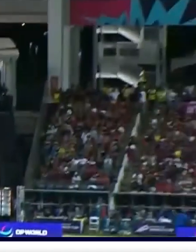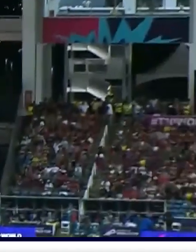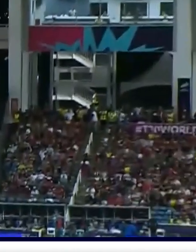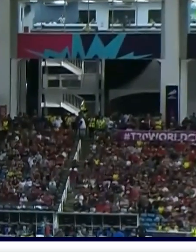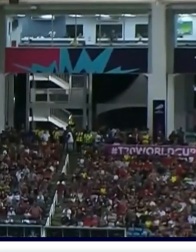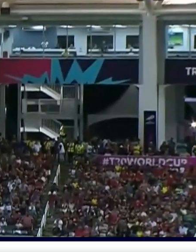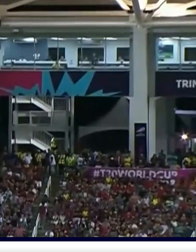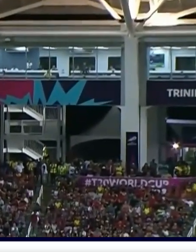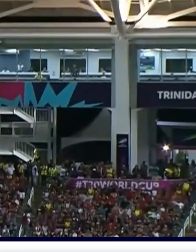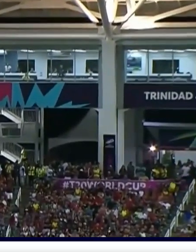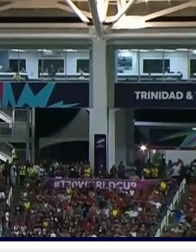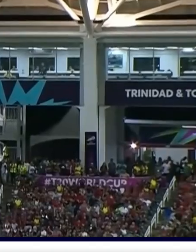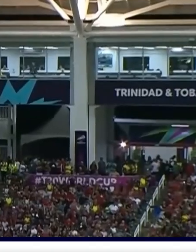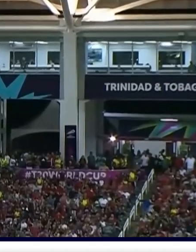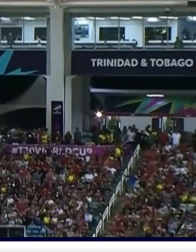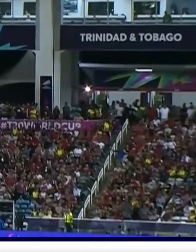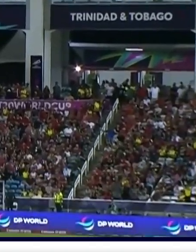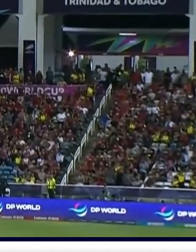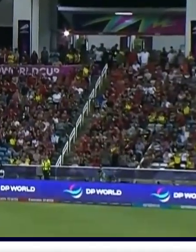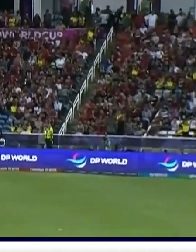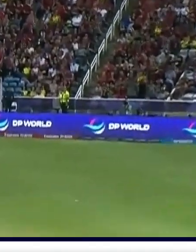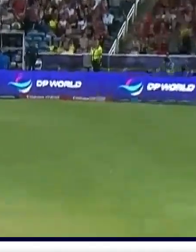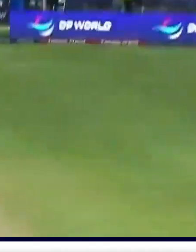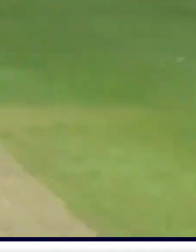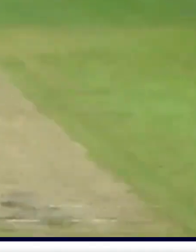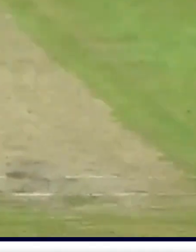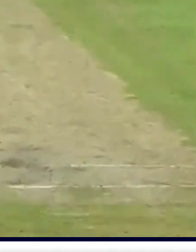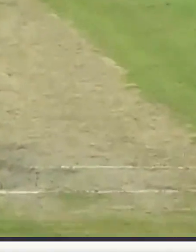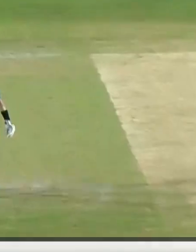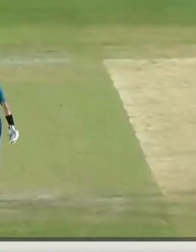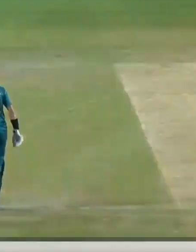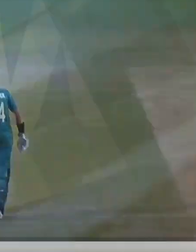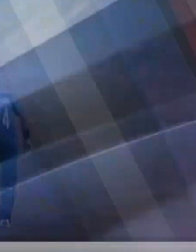march into the Super 8s at cricket's T20 World Cup.